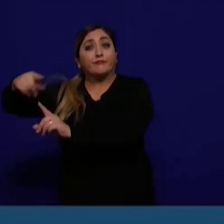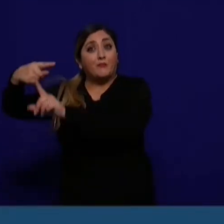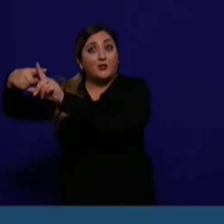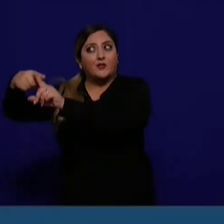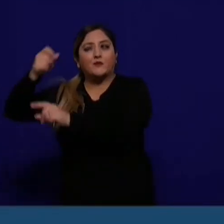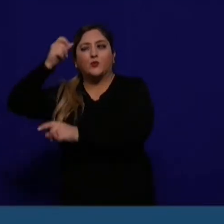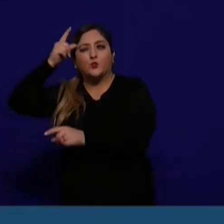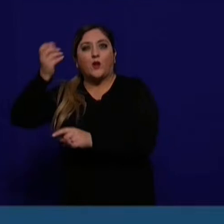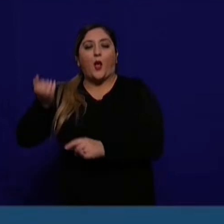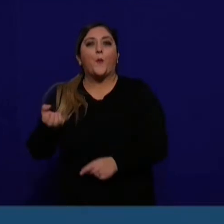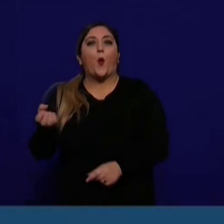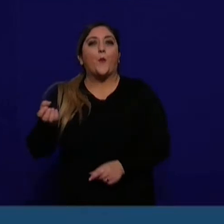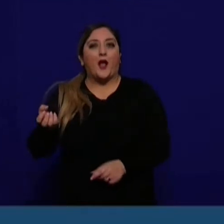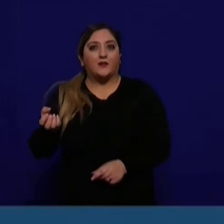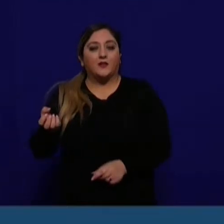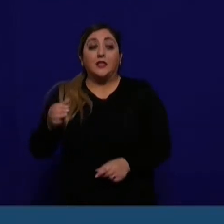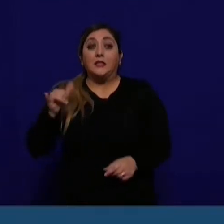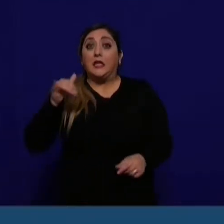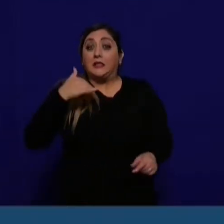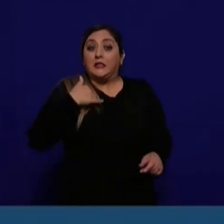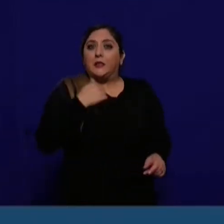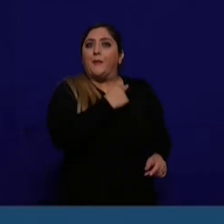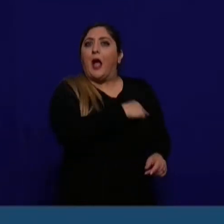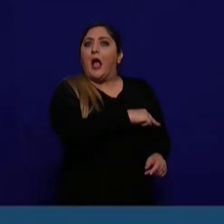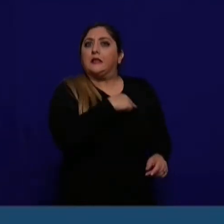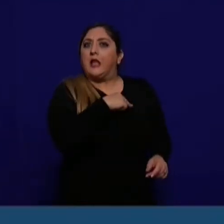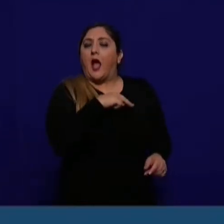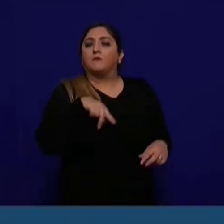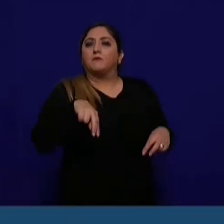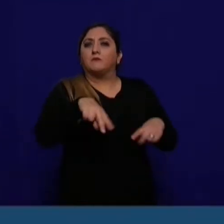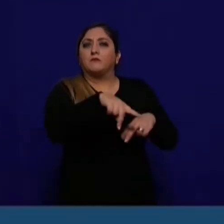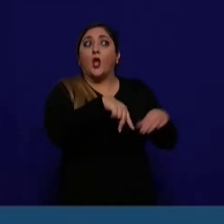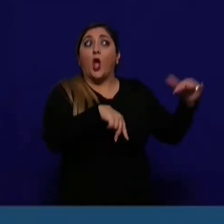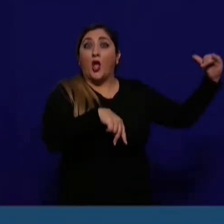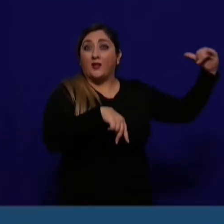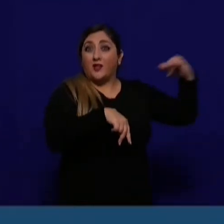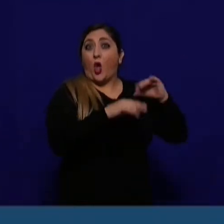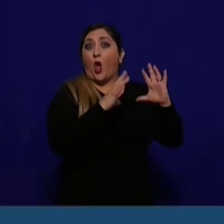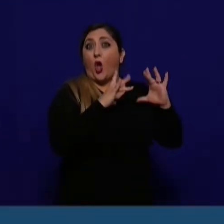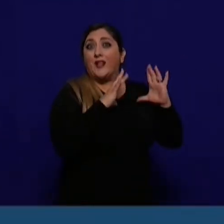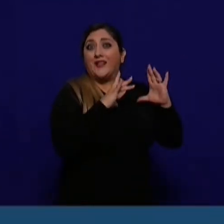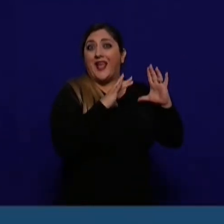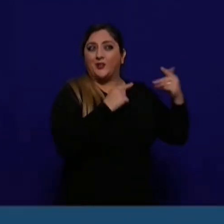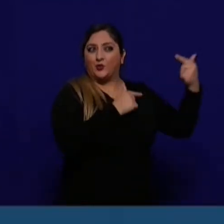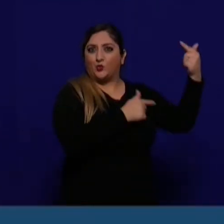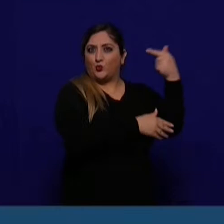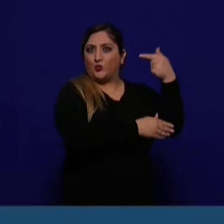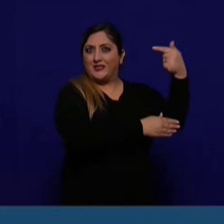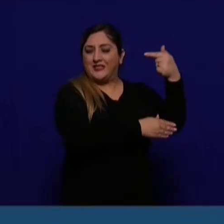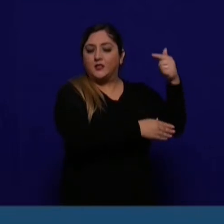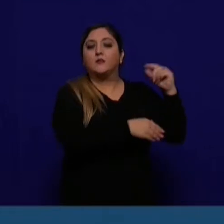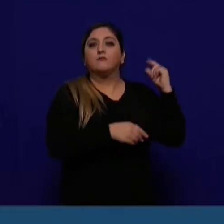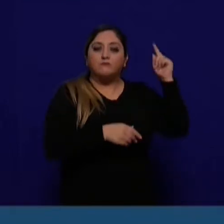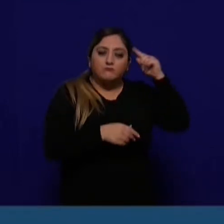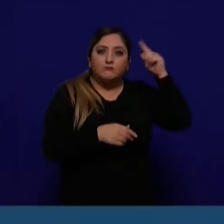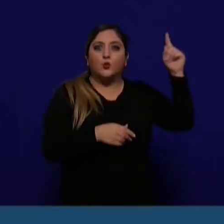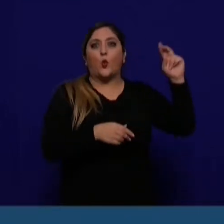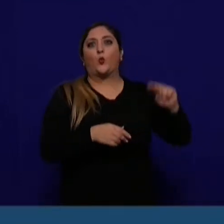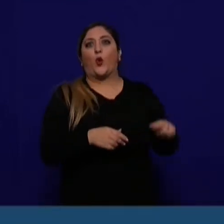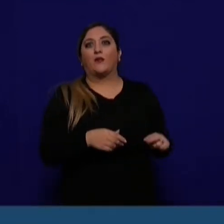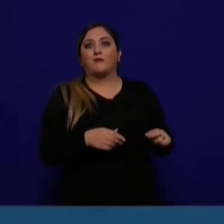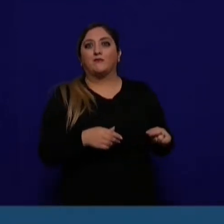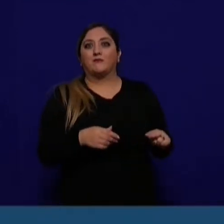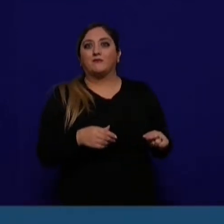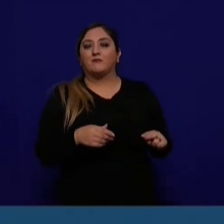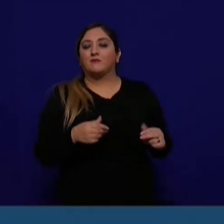pożittiv. Jekk inti qiegħed hawn Malta u għandek xi barrani minn dawn il-pajjiżi li ġie hawn Malta u dan inserta kien pożittiv, inti wkoll